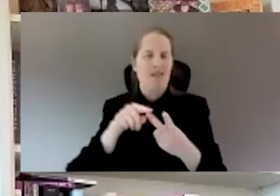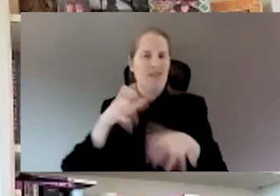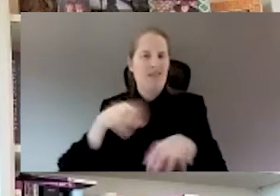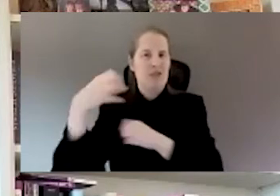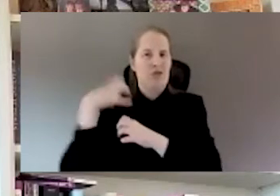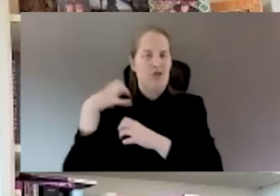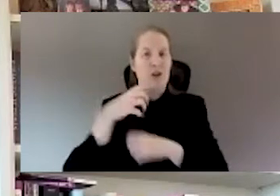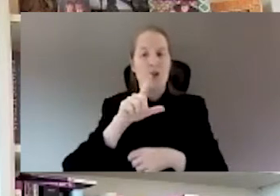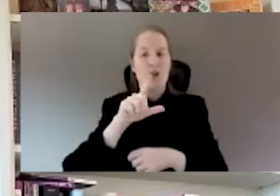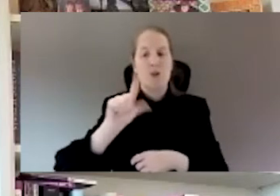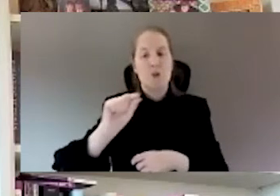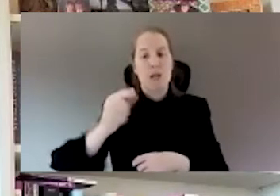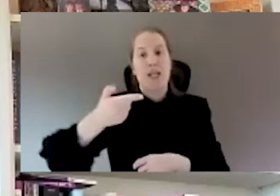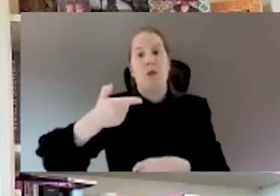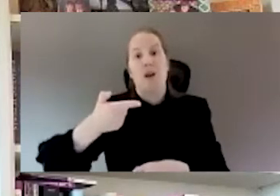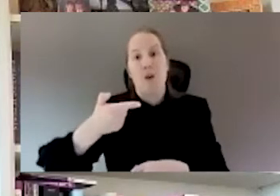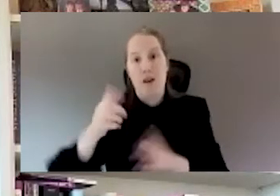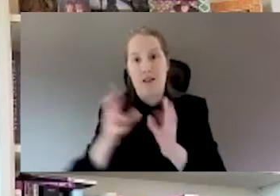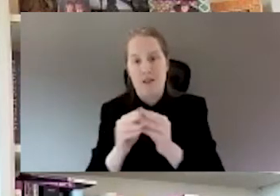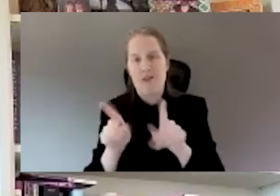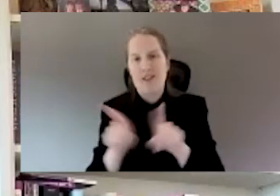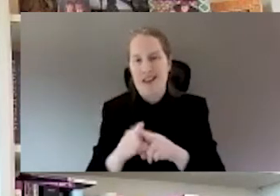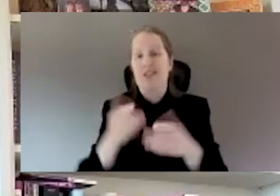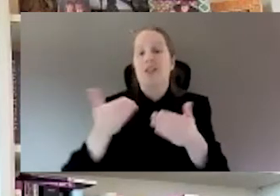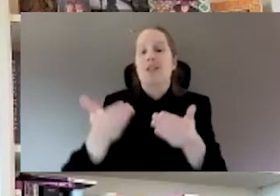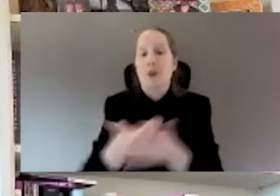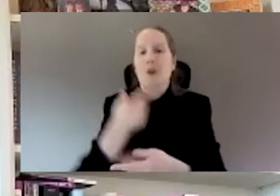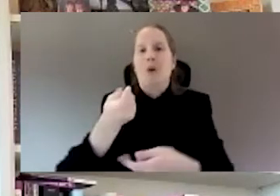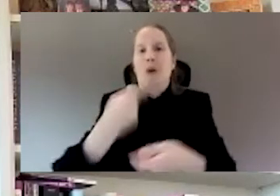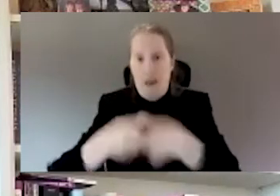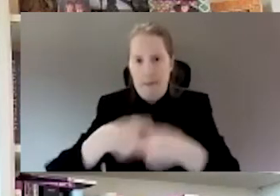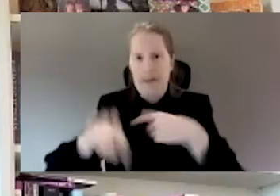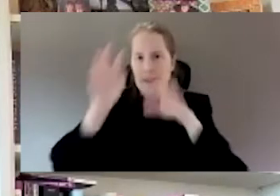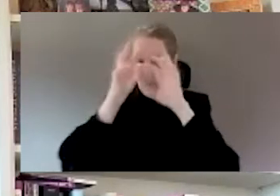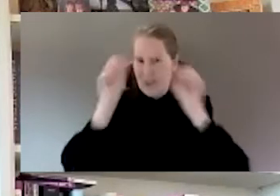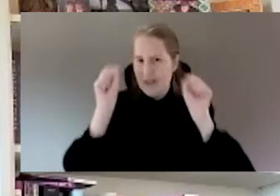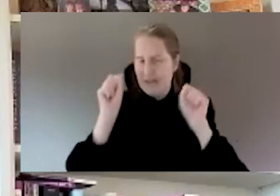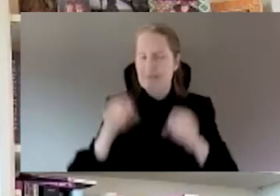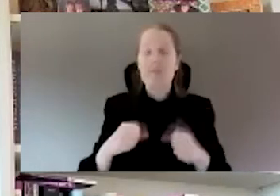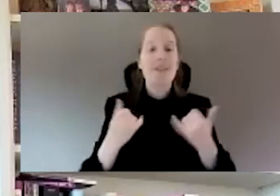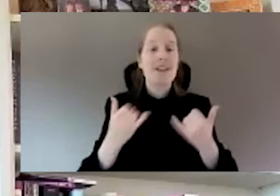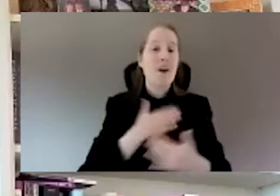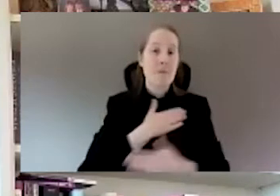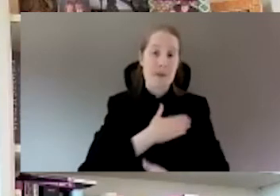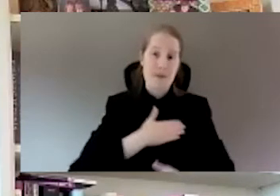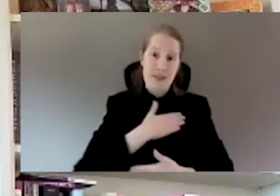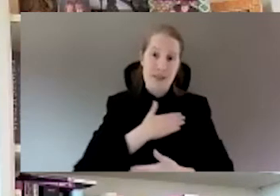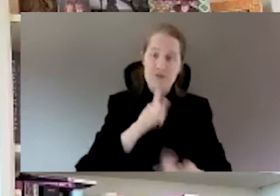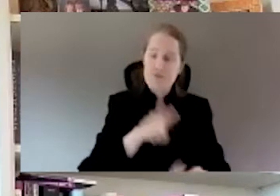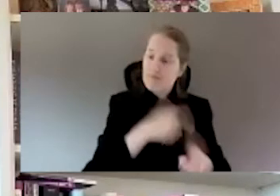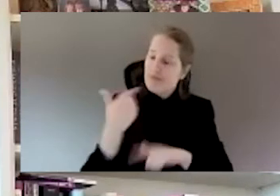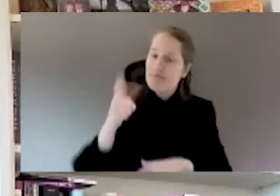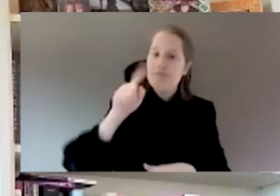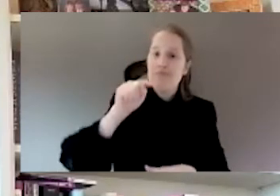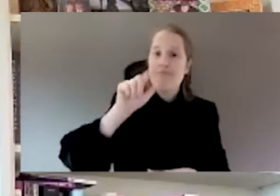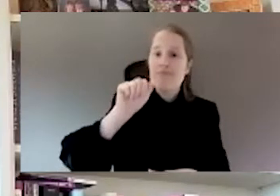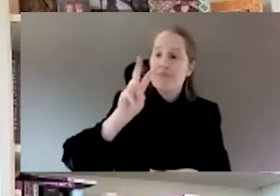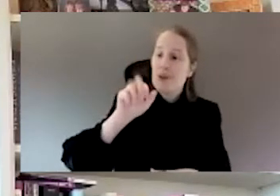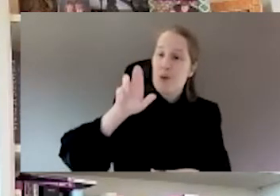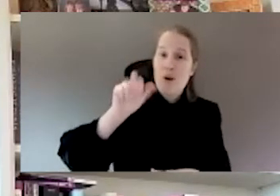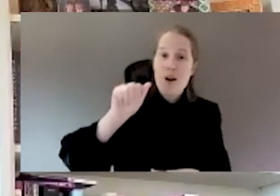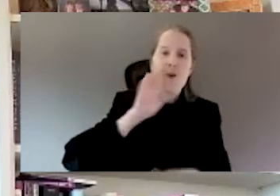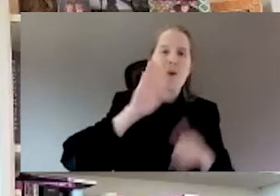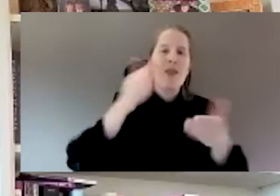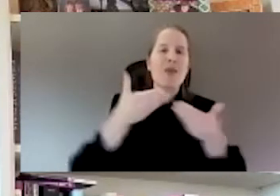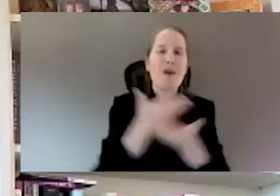the board president-elect. And it's now my pleasure to turn things over to Tawara to welcome you all